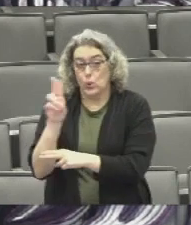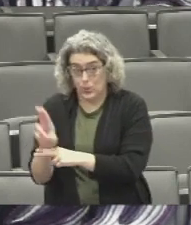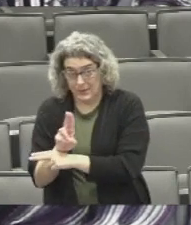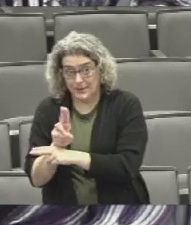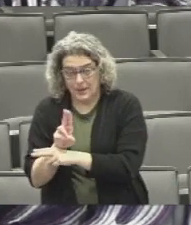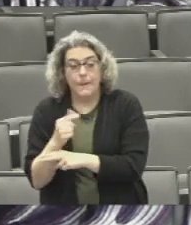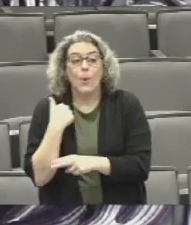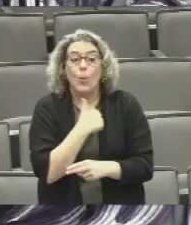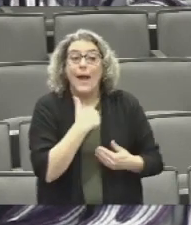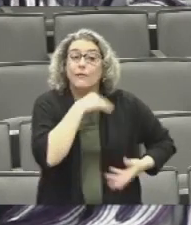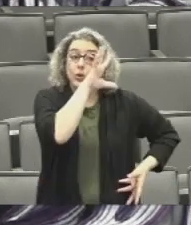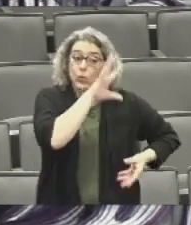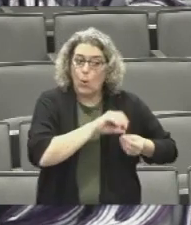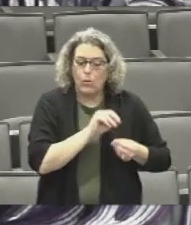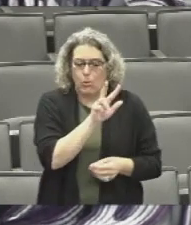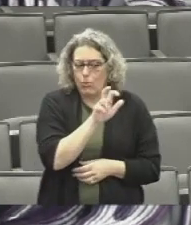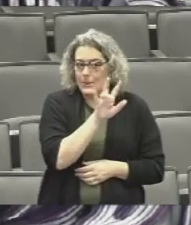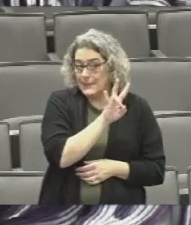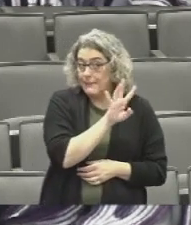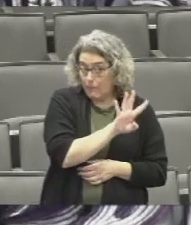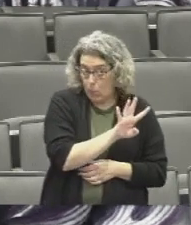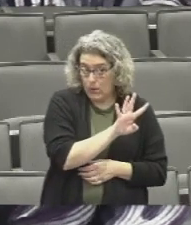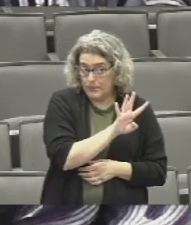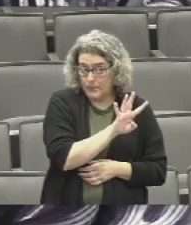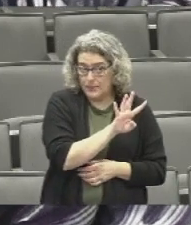of 374.